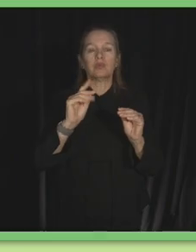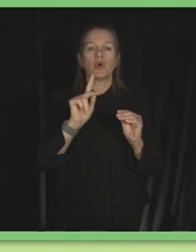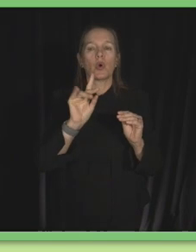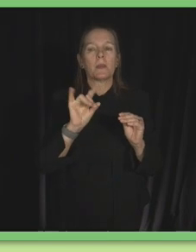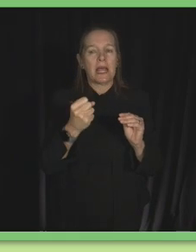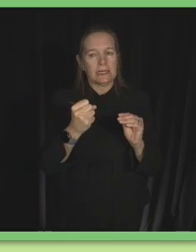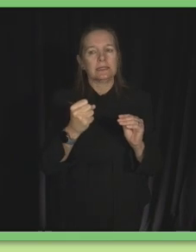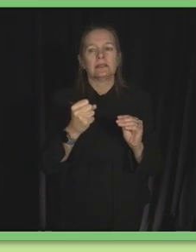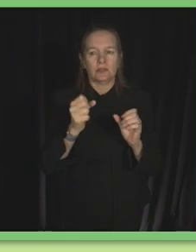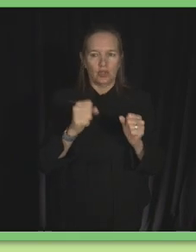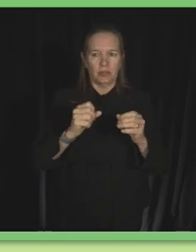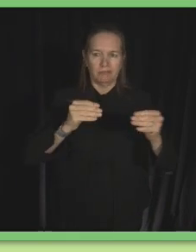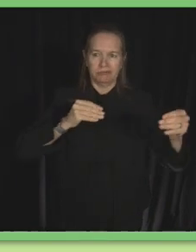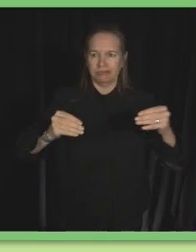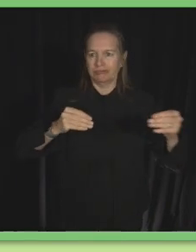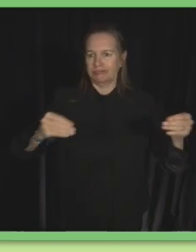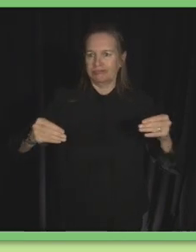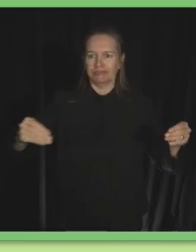be.